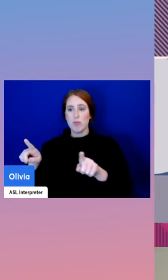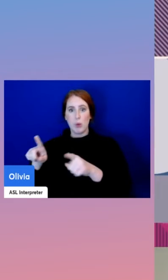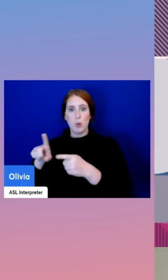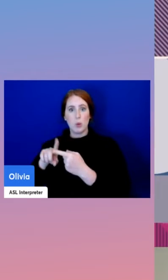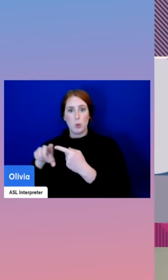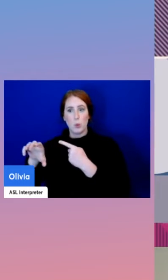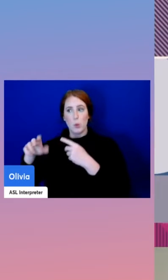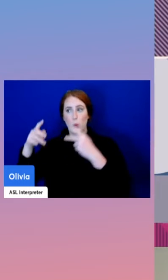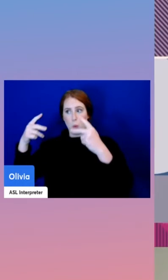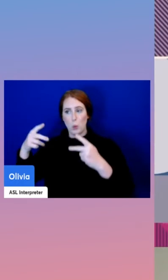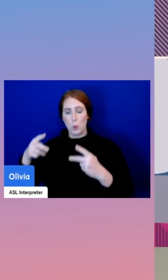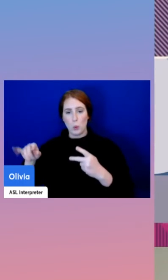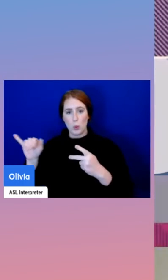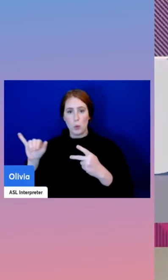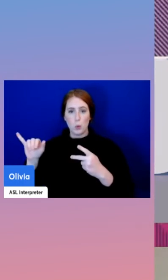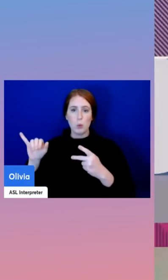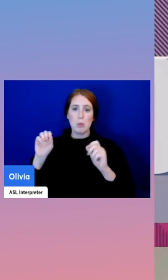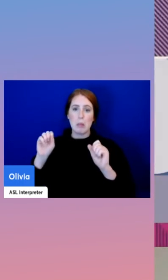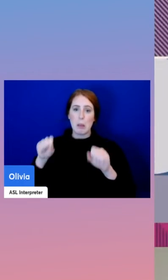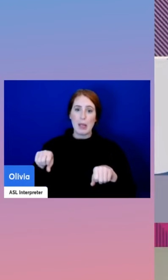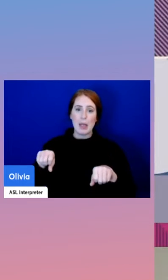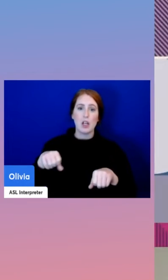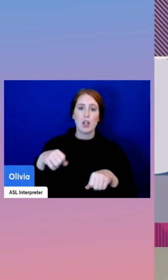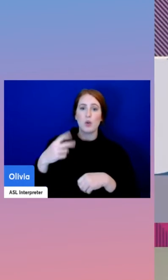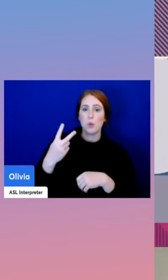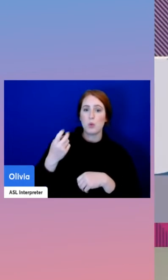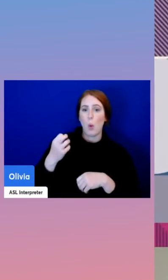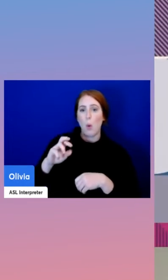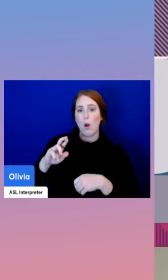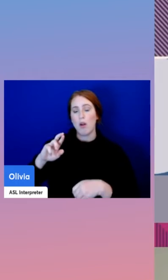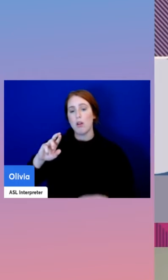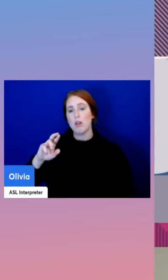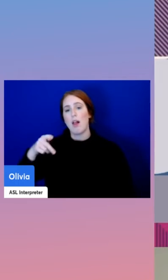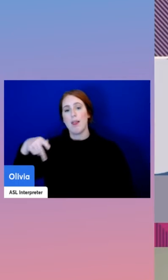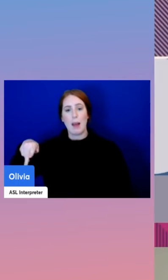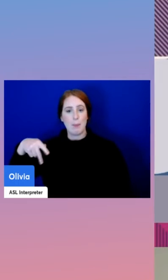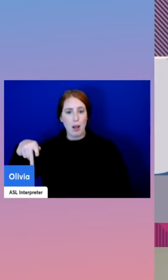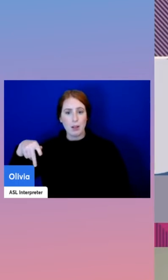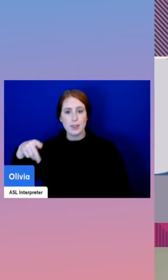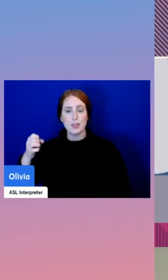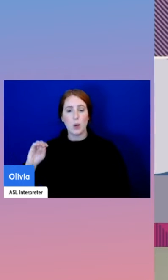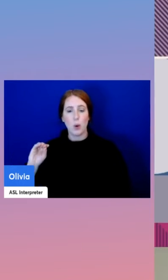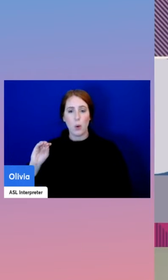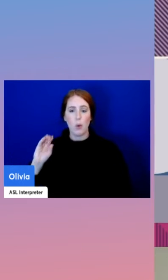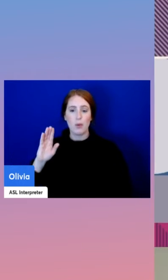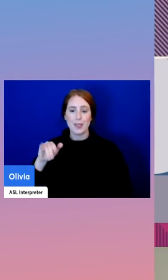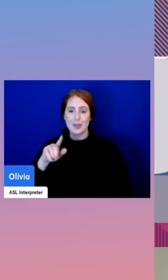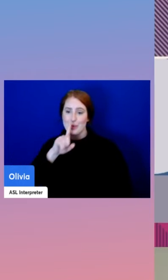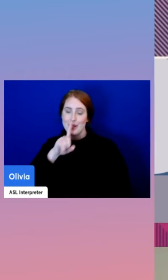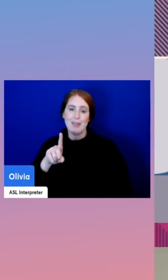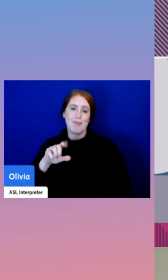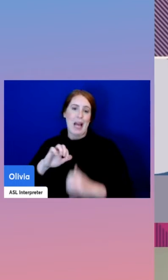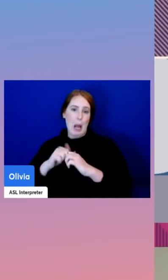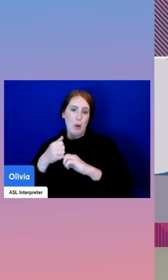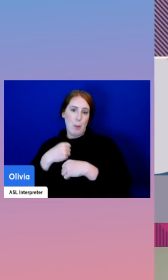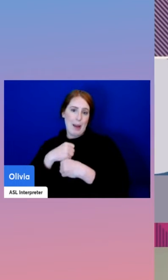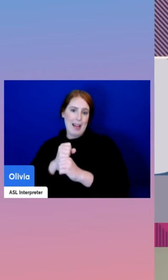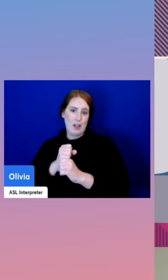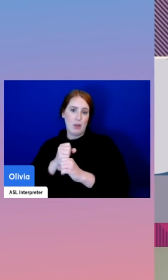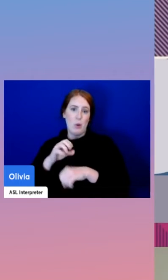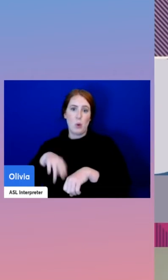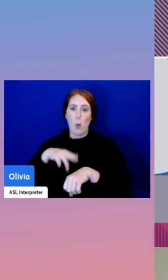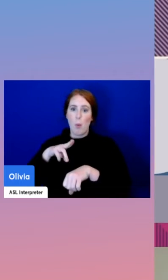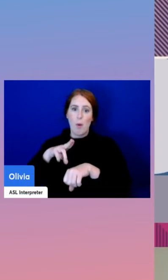in EC2s or Lambdas. And that's pretty much how you'll be able to create a normal pipeline as per the